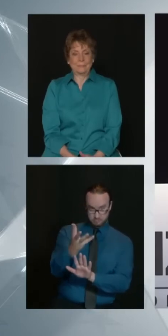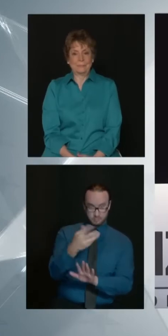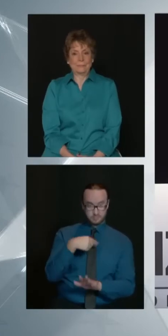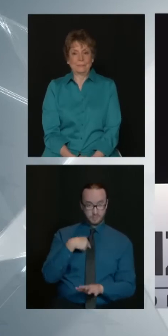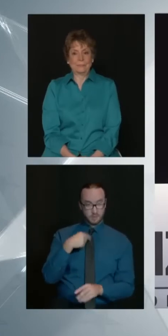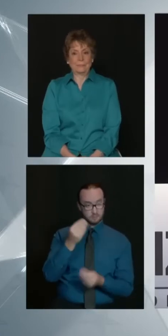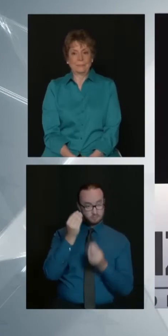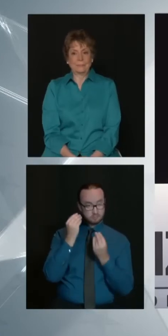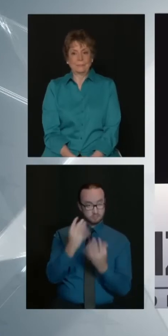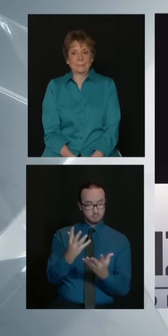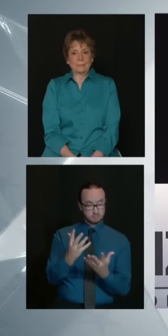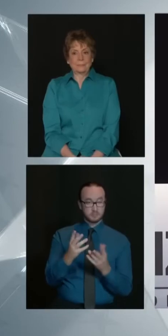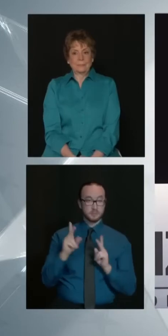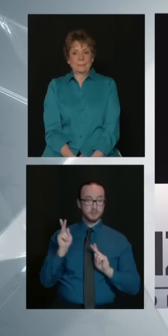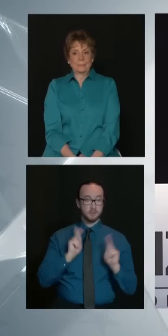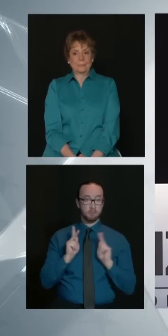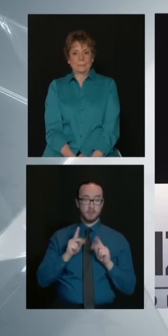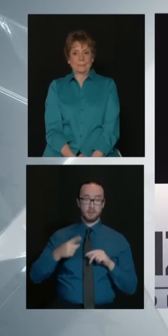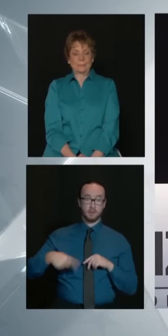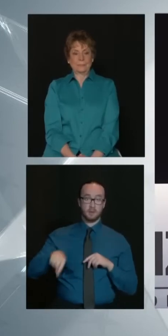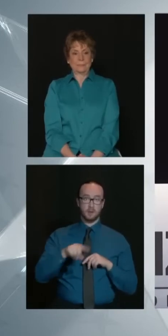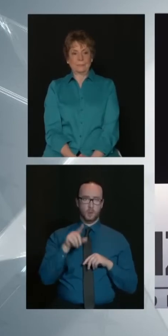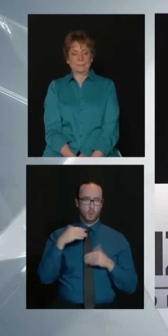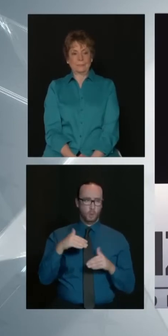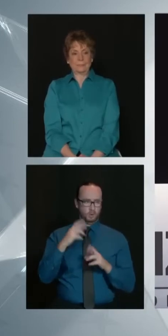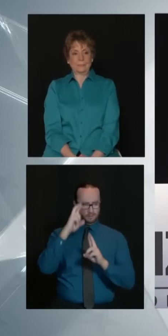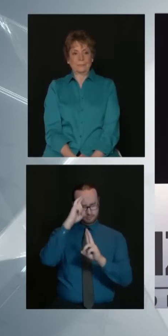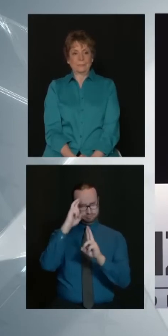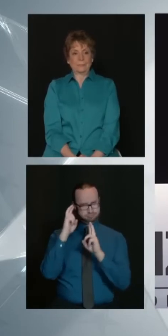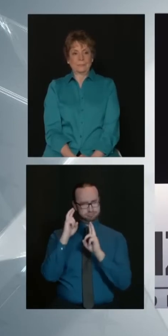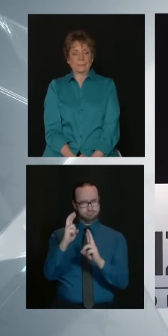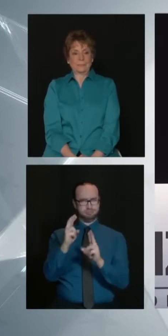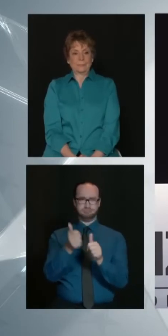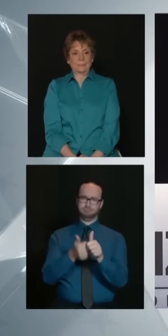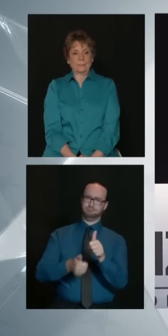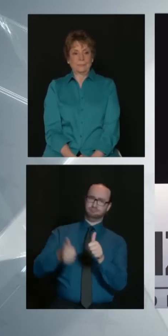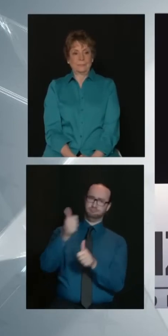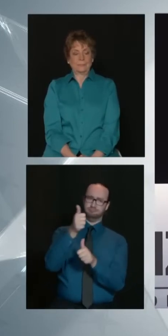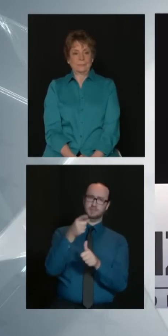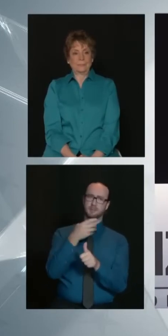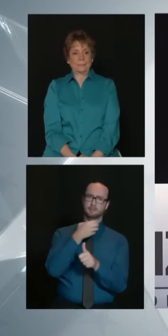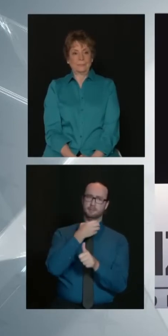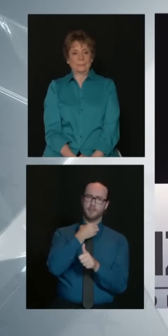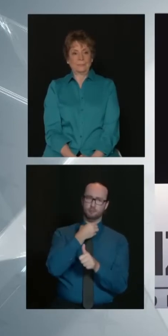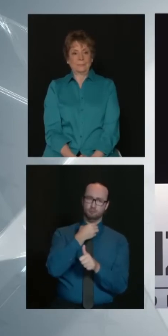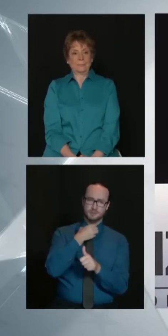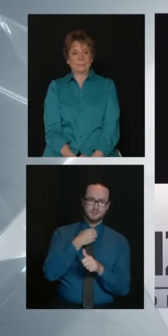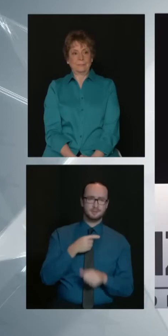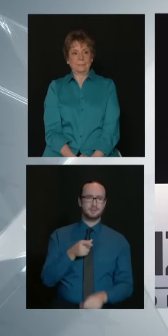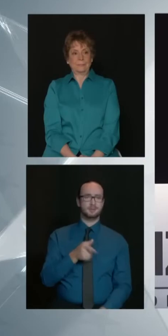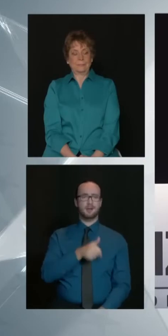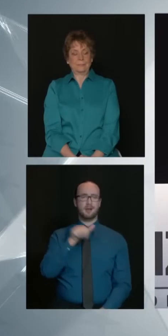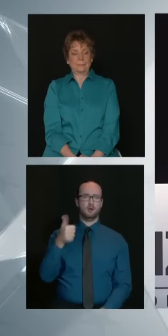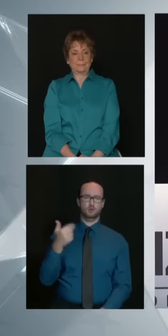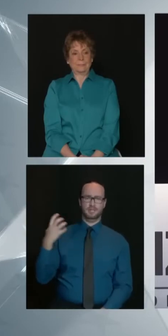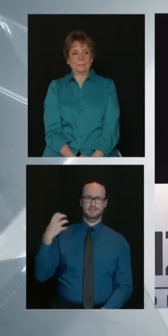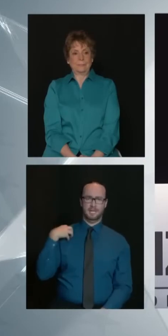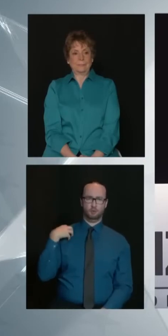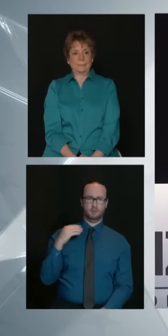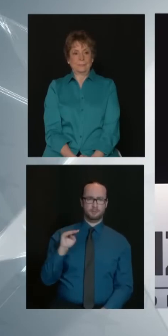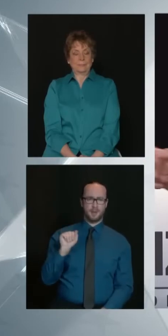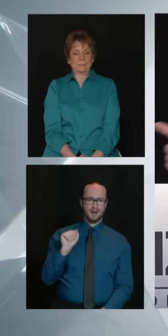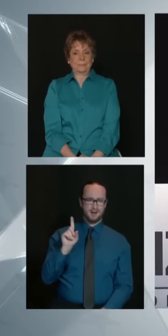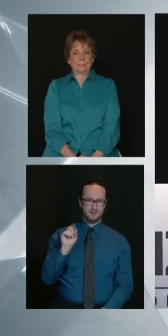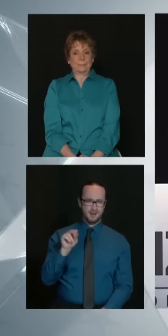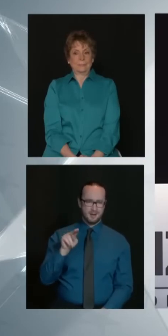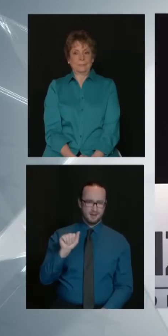respect for the officers that I've met in the Marine Corps. Also, General Mattis, General Kelly, people who walked away from Donald